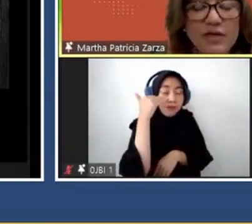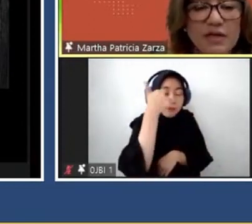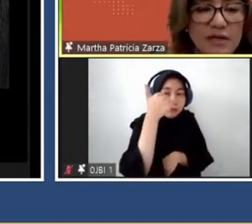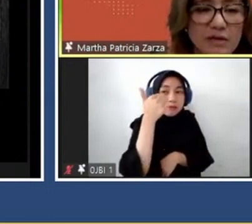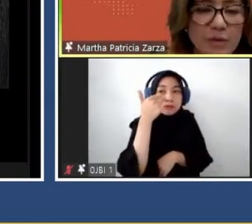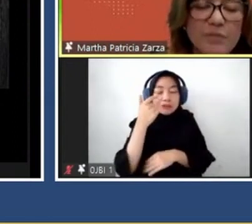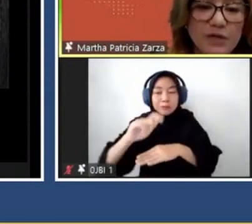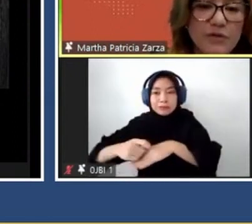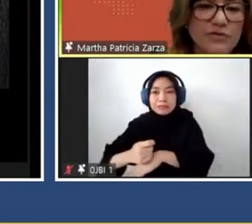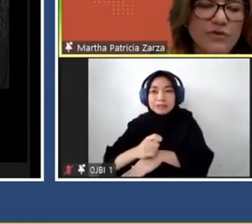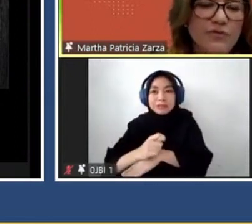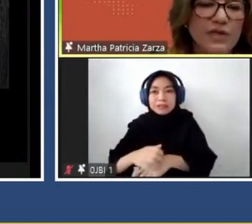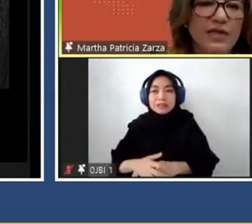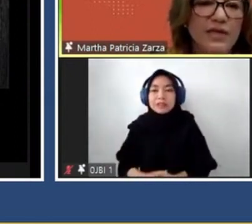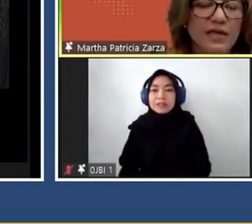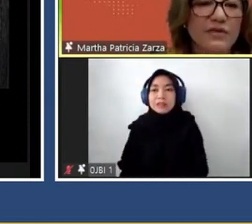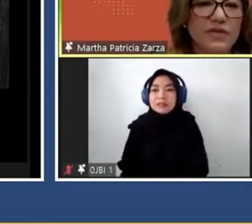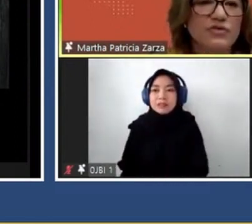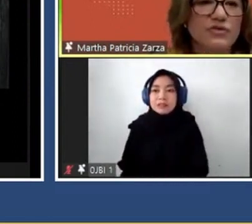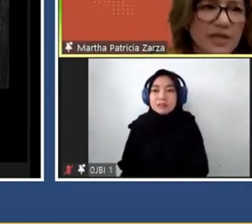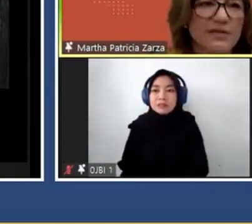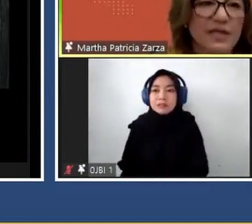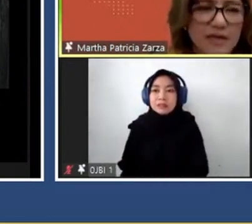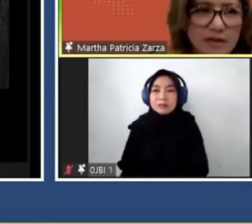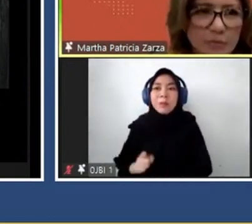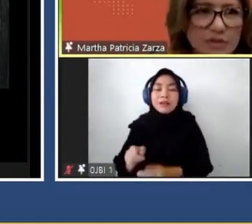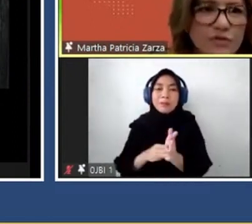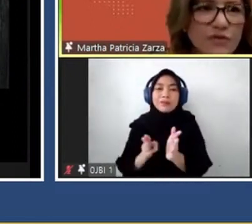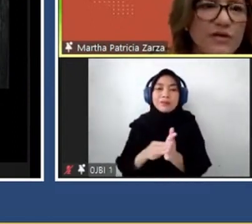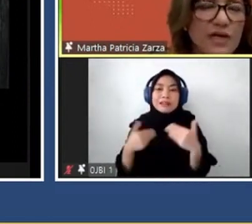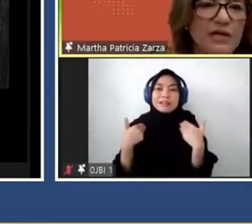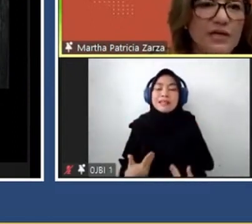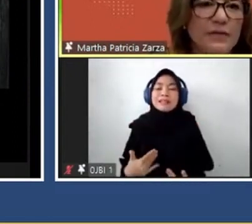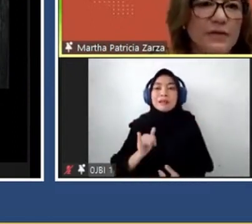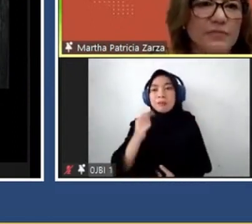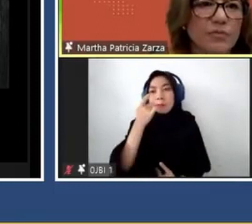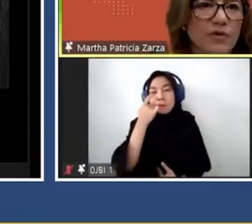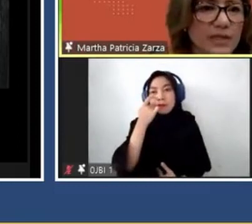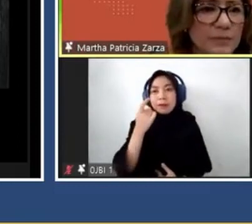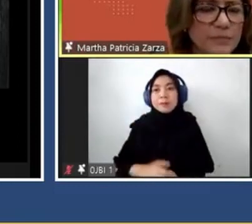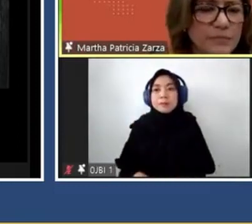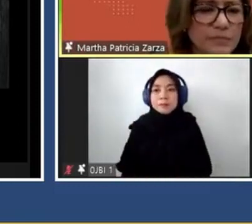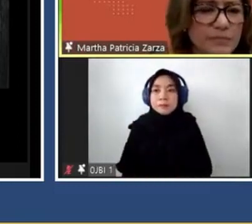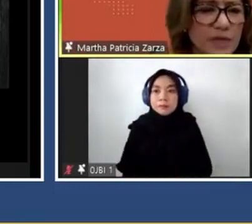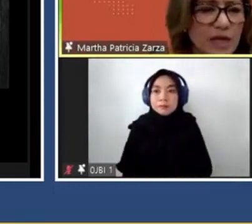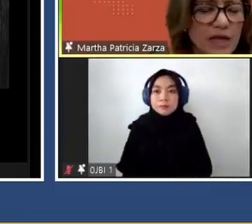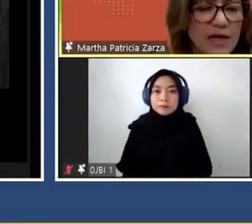also away because of the health issues that the wood stove are provoking